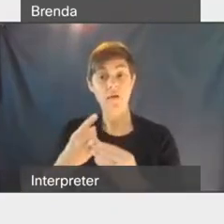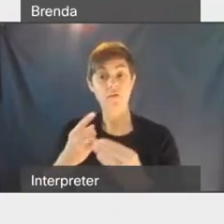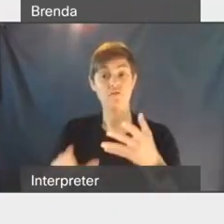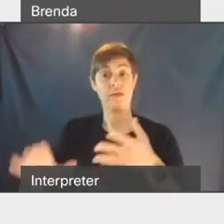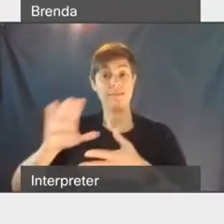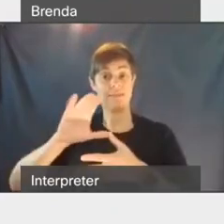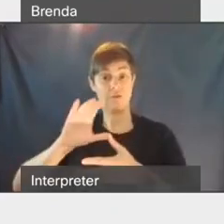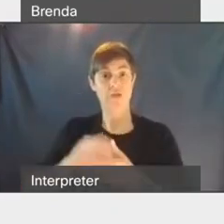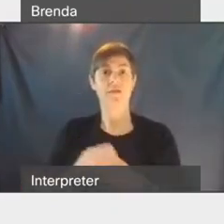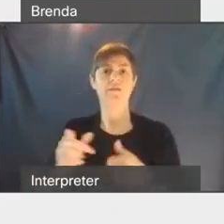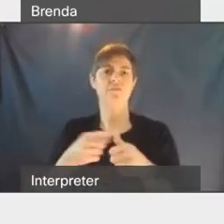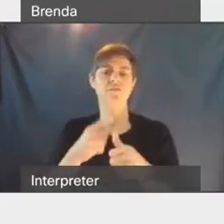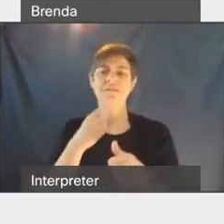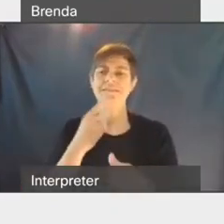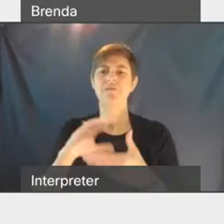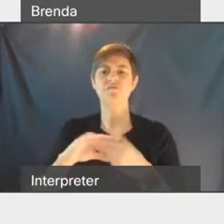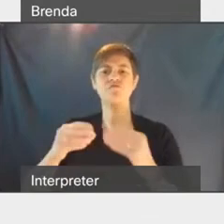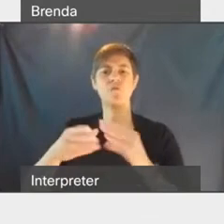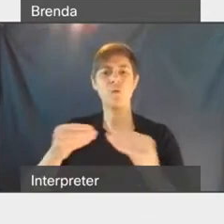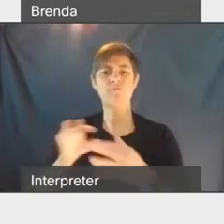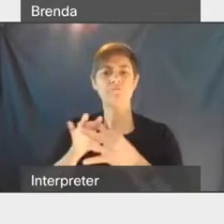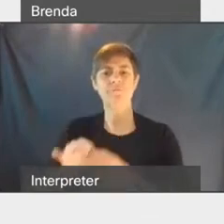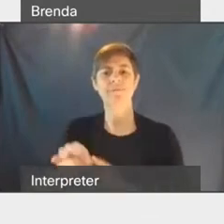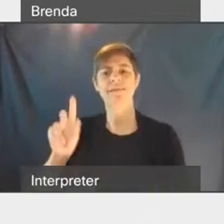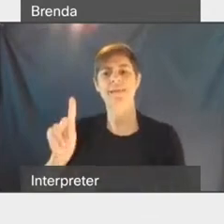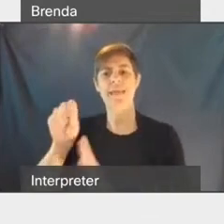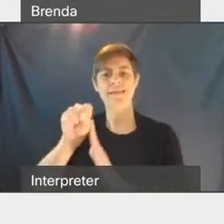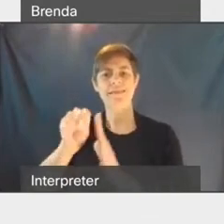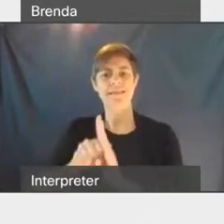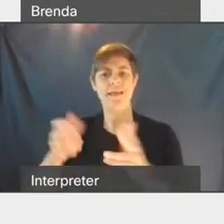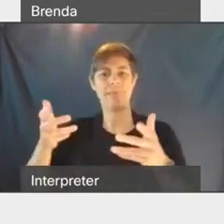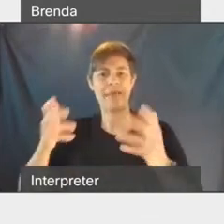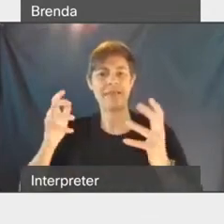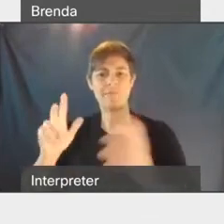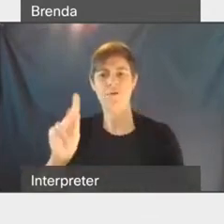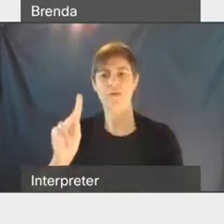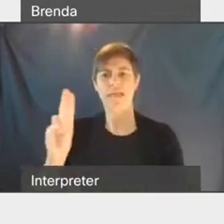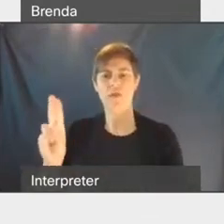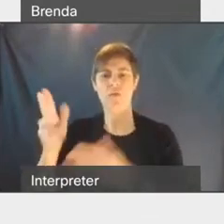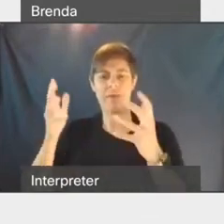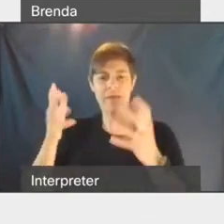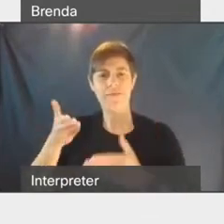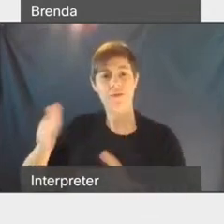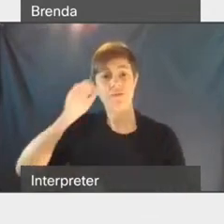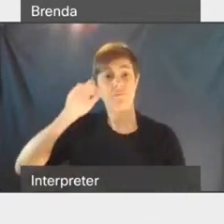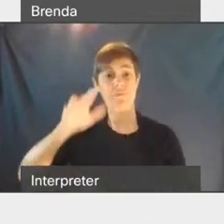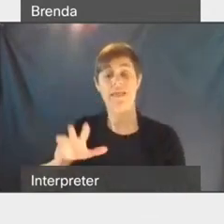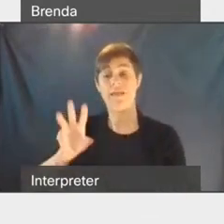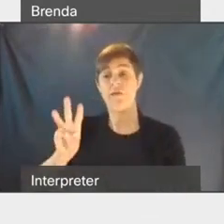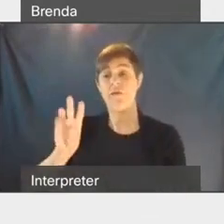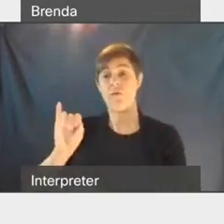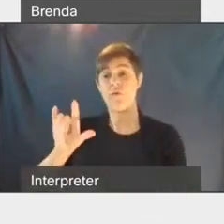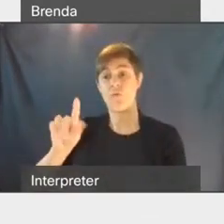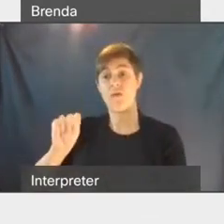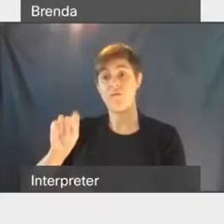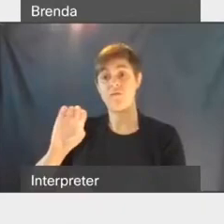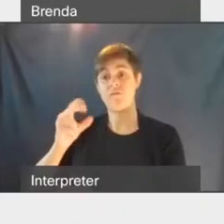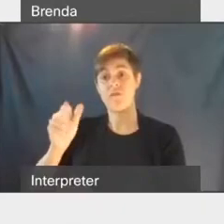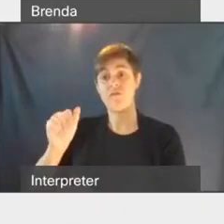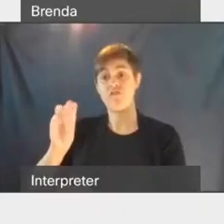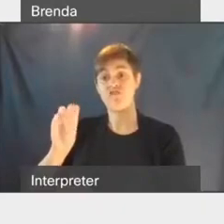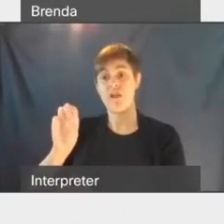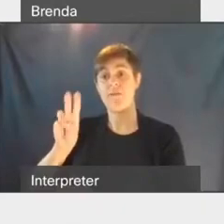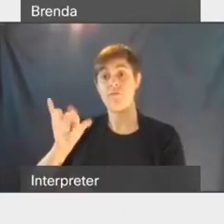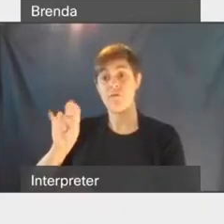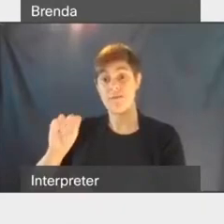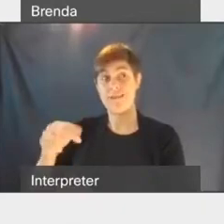want to tell a little story about K-State basketball and KU basketball. There was this guy called Wilt Chamberlain over at KU. My